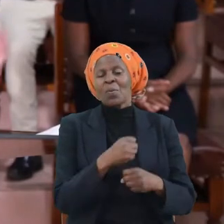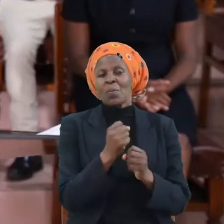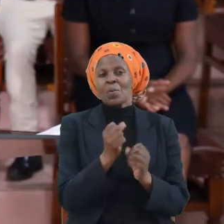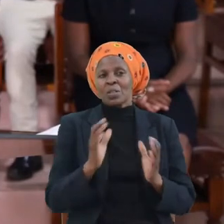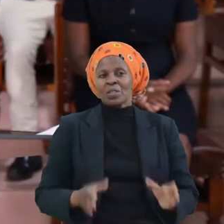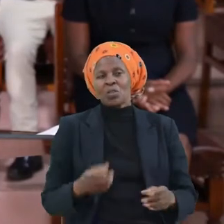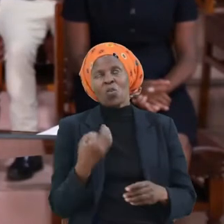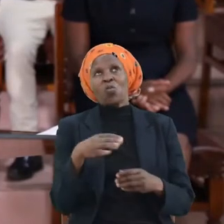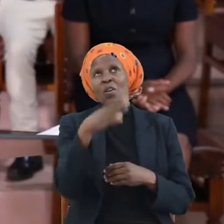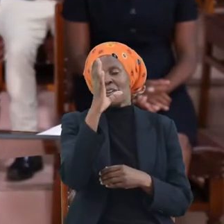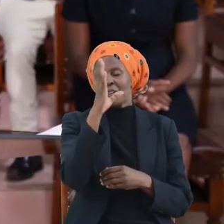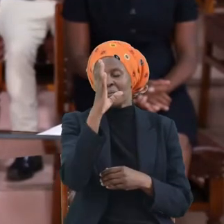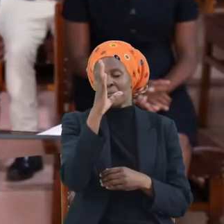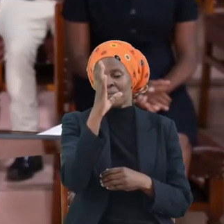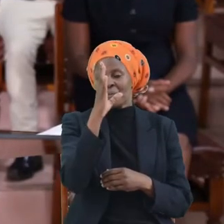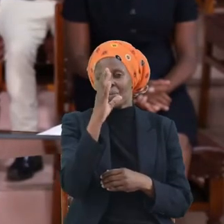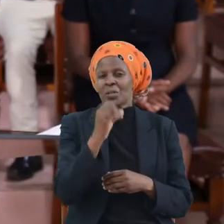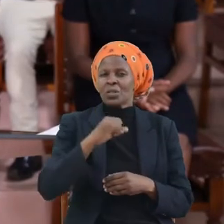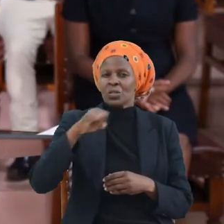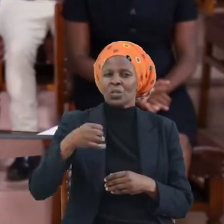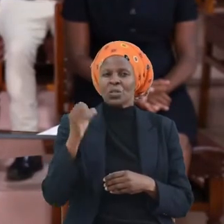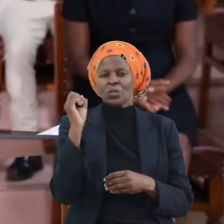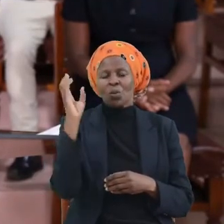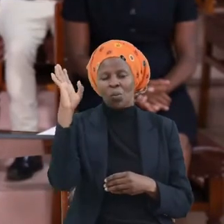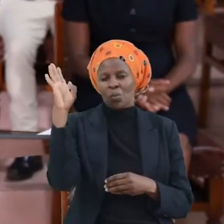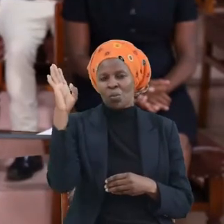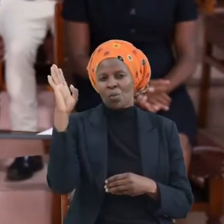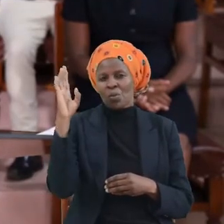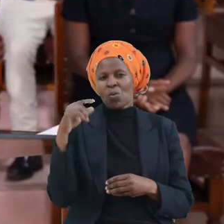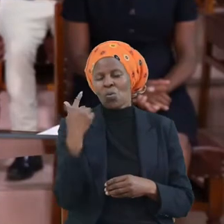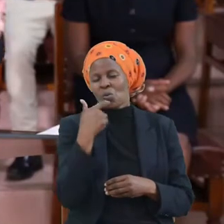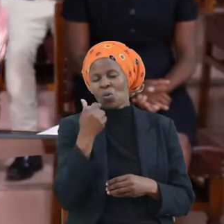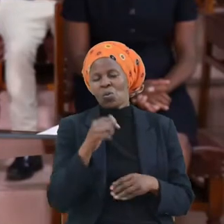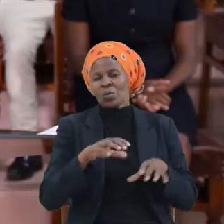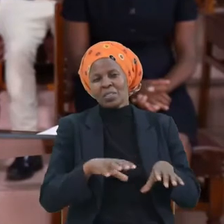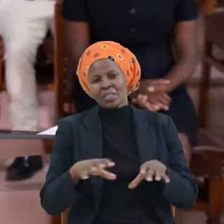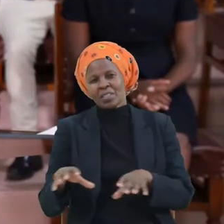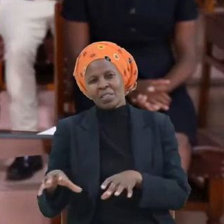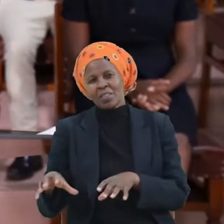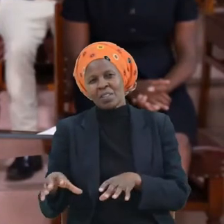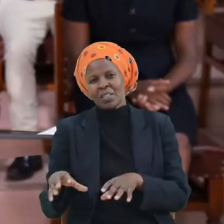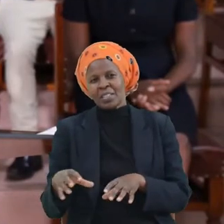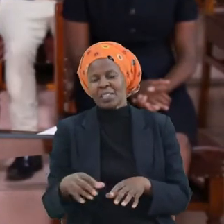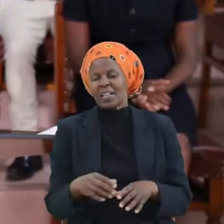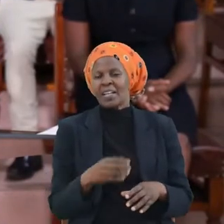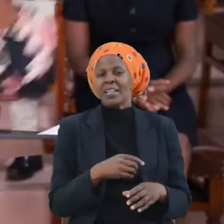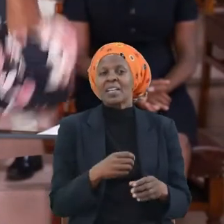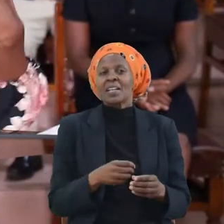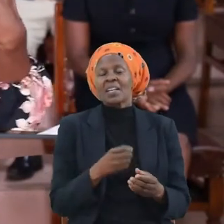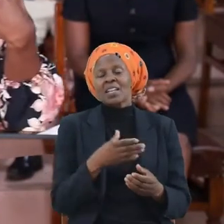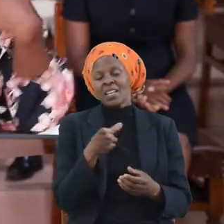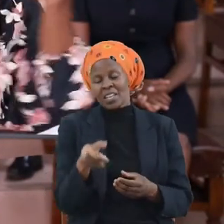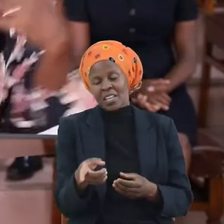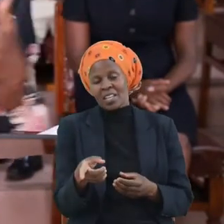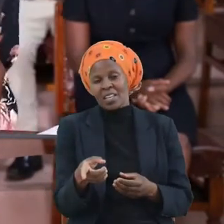have the book of Job. We read about Job, who suffered, who faced many challenges, but he went